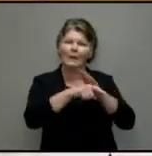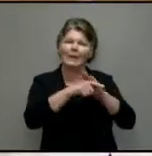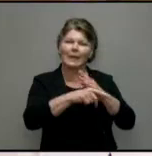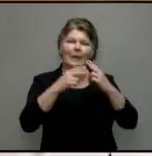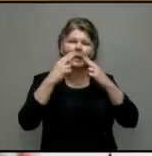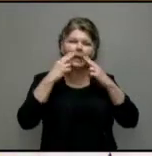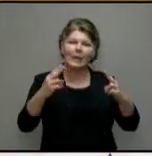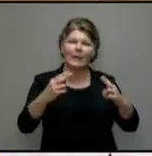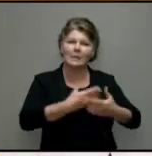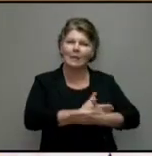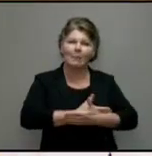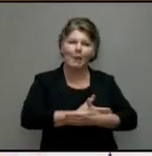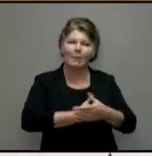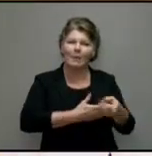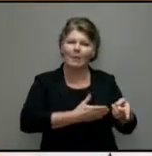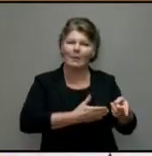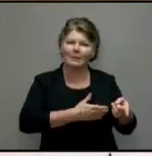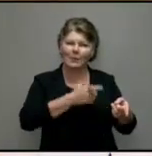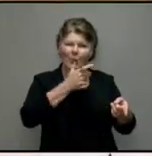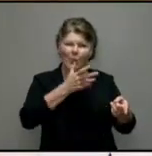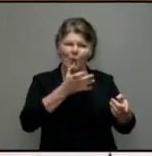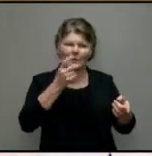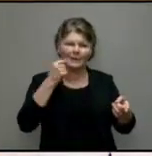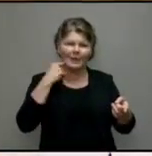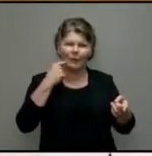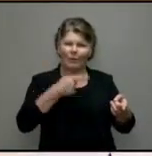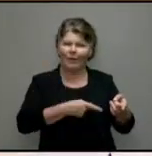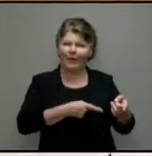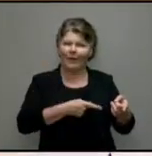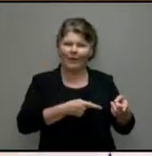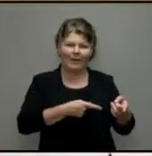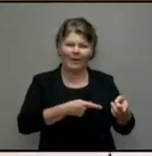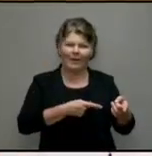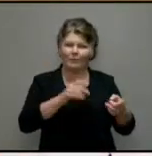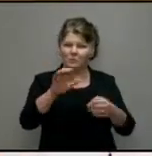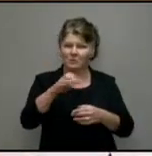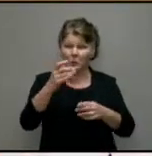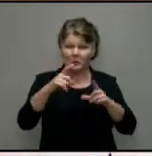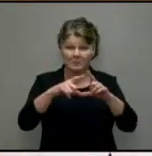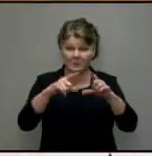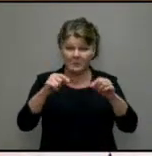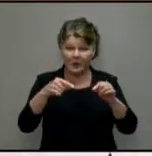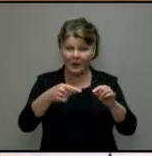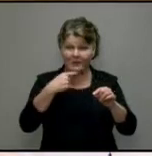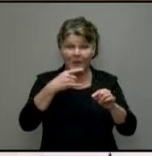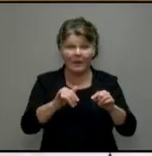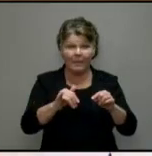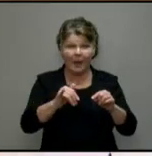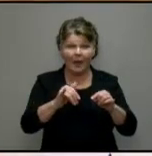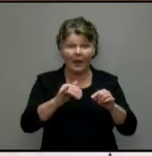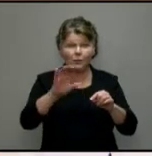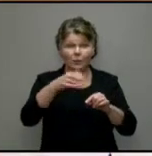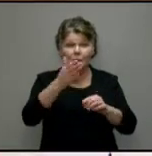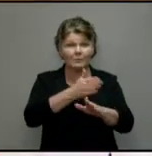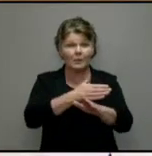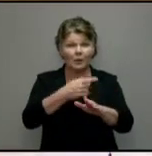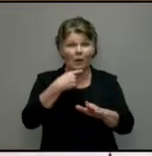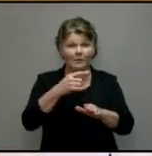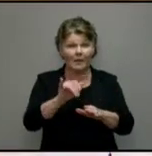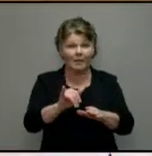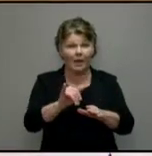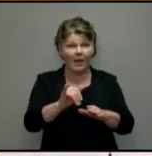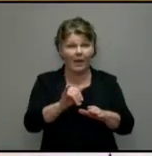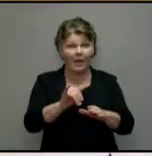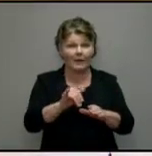wants to hear about killing babies? We've never seen this on Christmas cards, and no Christmas carols say anything about killing